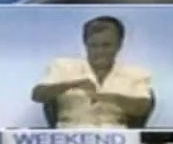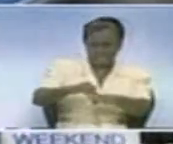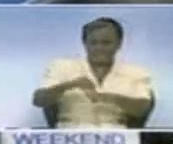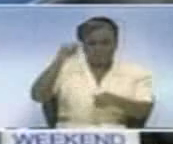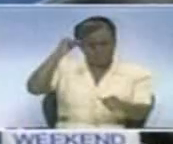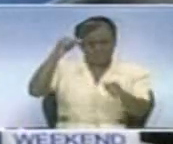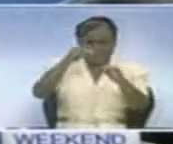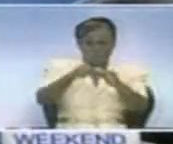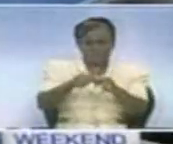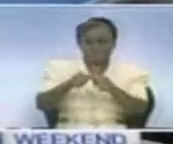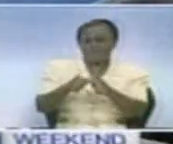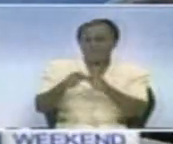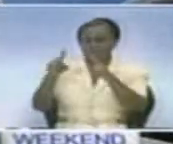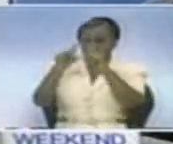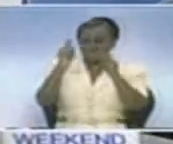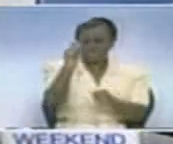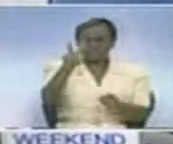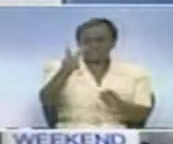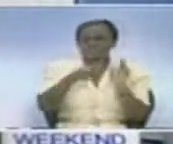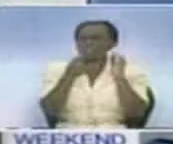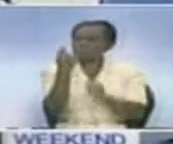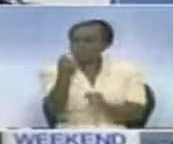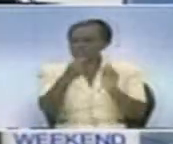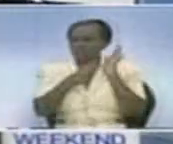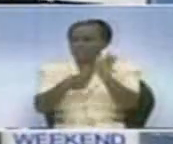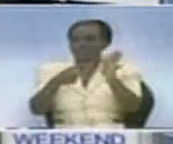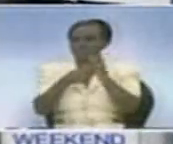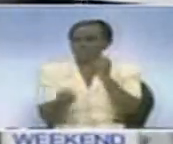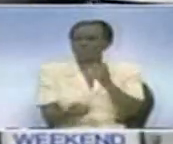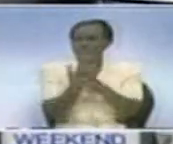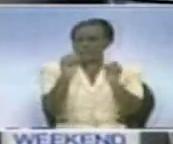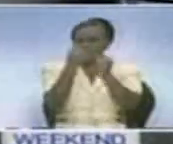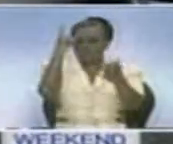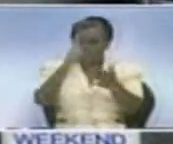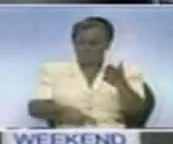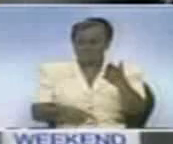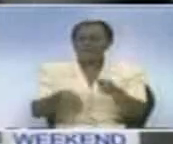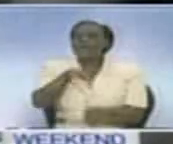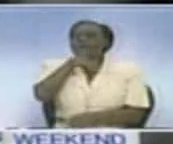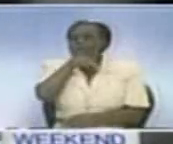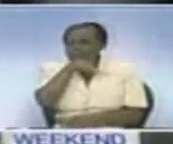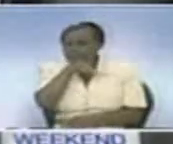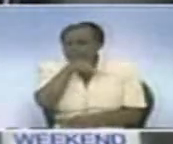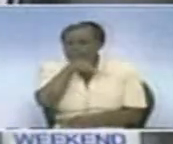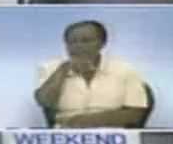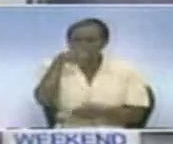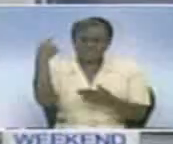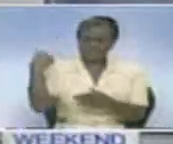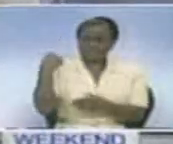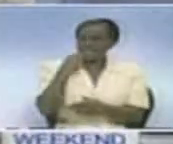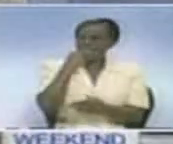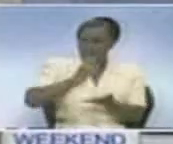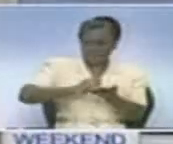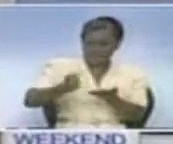to my little screen over here for us to tell you the latest development. Now, as we were saying, the former Prime Minister, Raila Odinga, yesterday